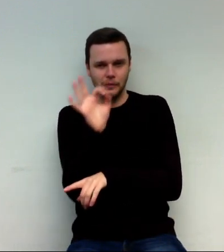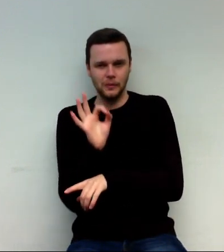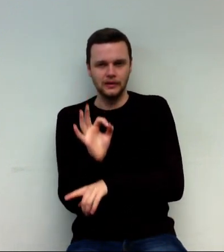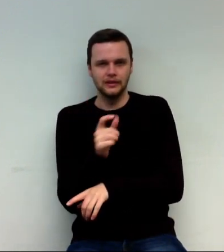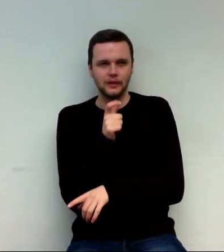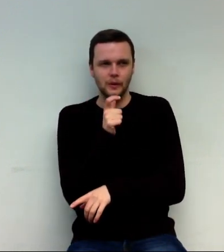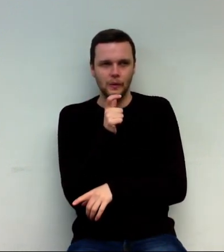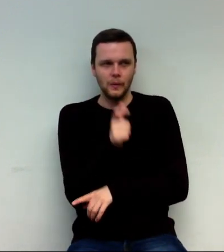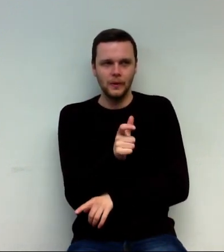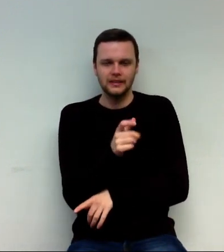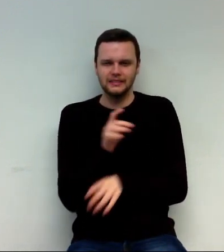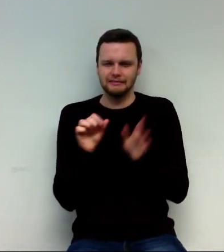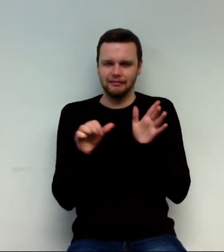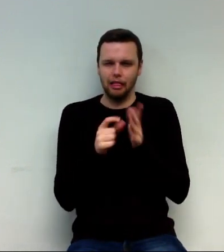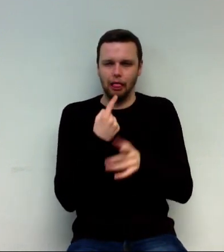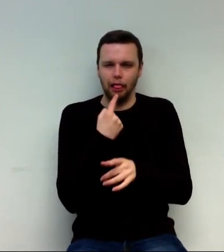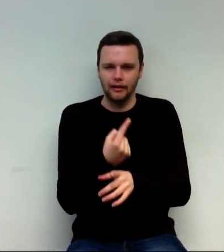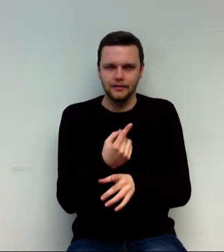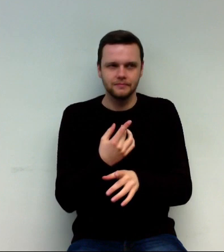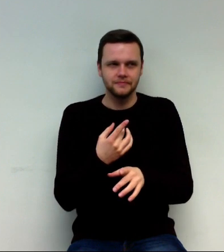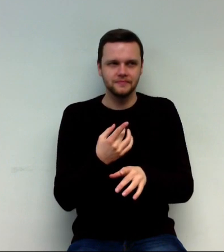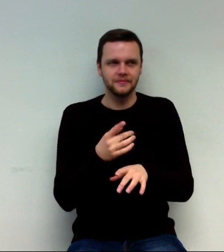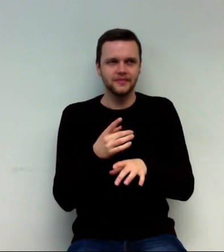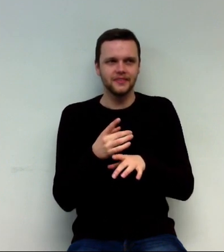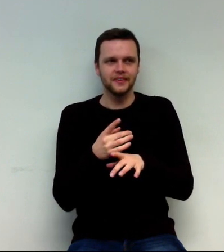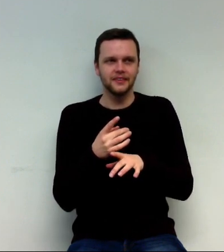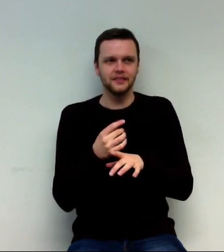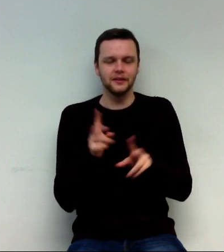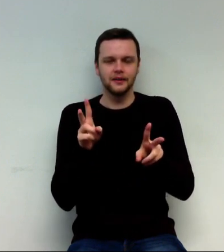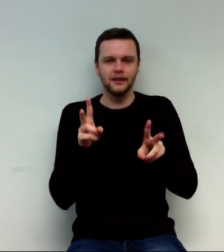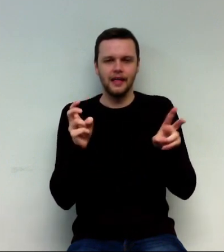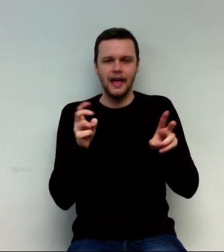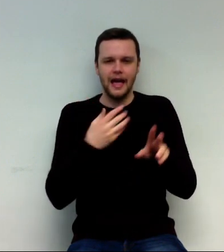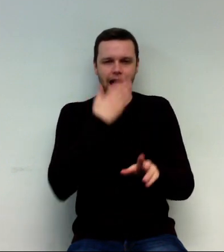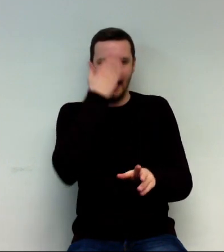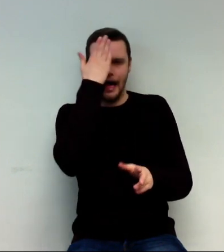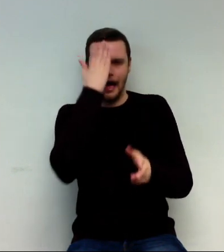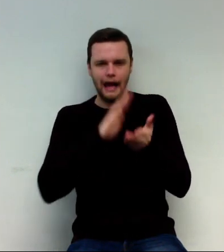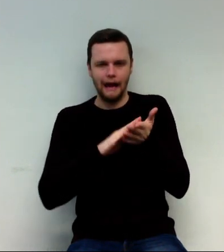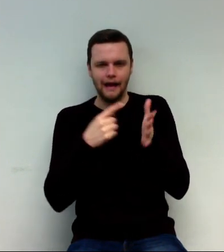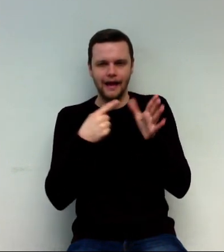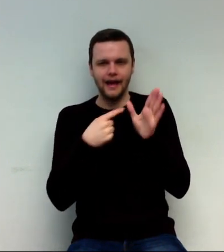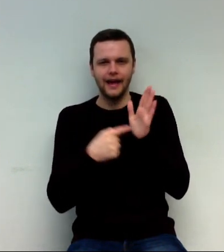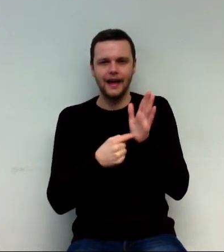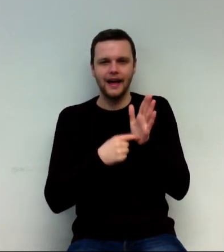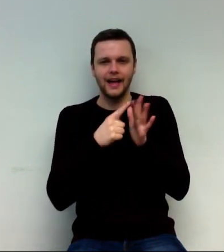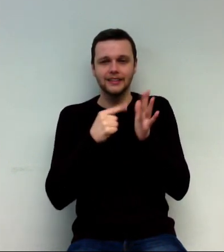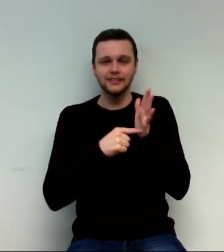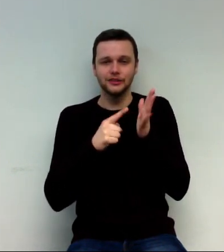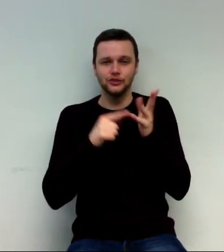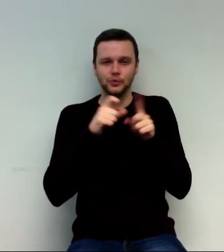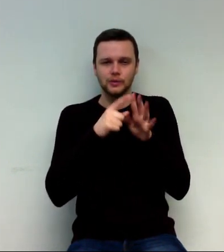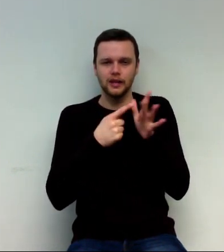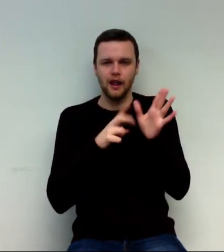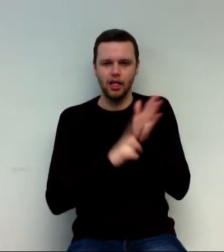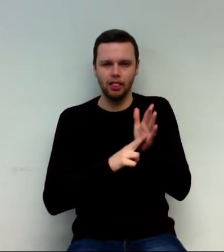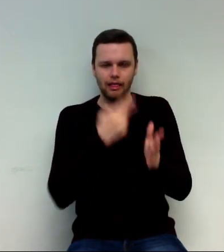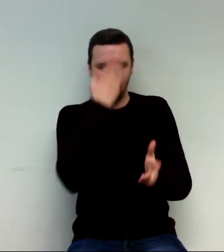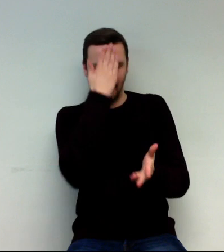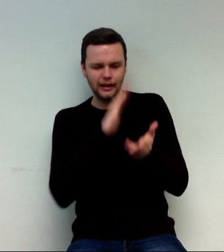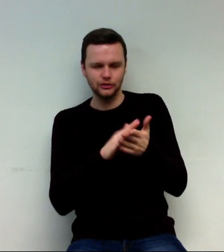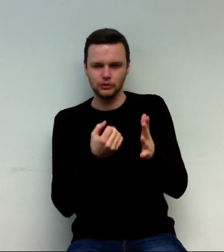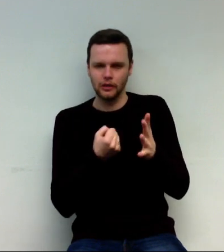I very much struggle to say. Lindsay, attitudinal? Oh, perfect pronunciation.